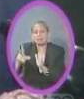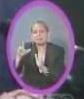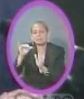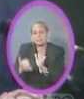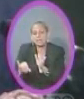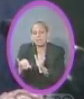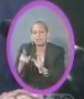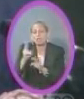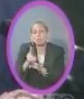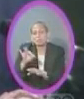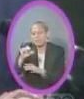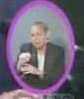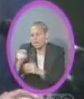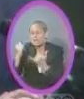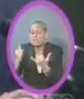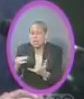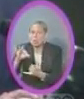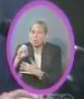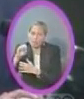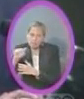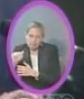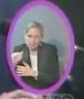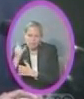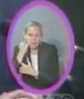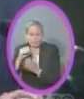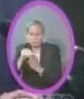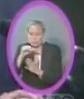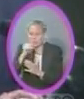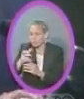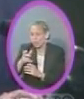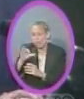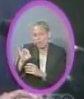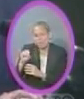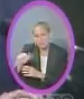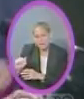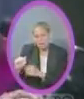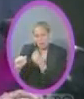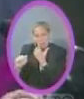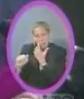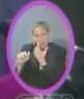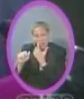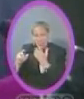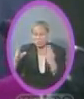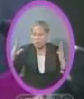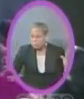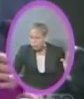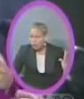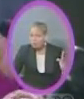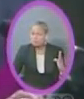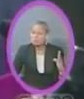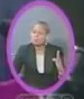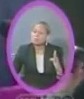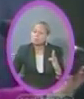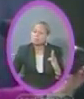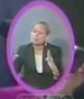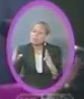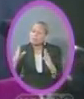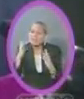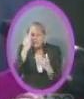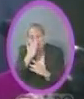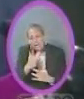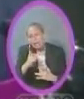used to be the FPAT, now they have to sit for the FSA. If a student doesn't sit for an FSA, and that's why those windows are very broad, because kids get